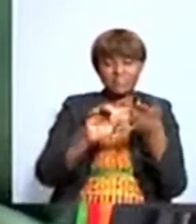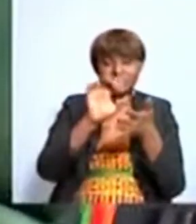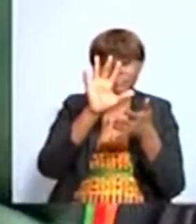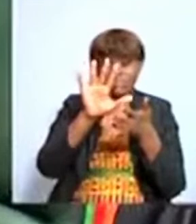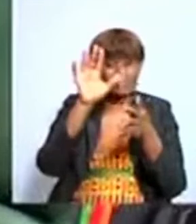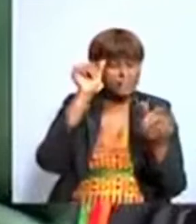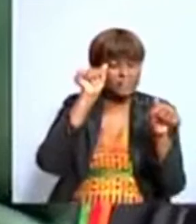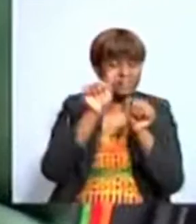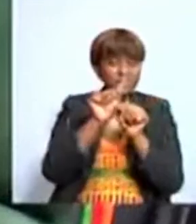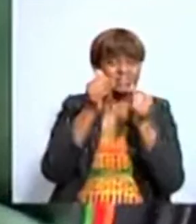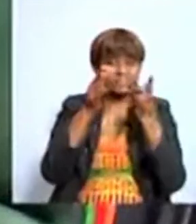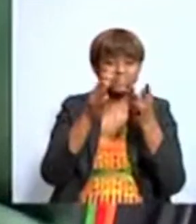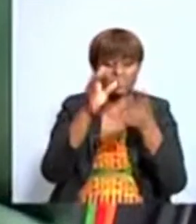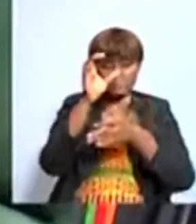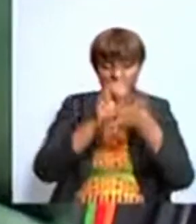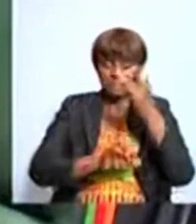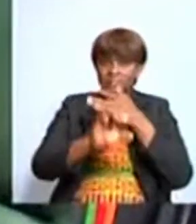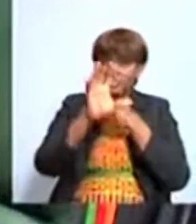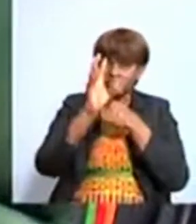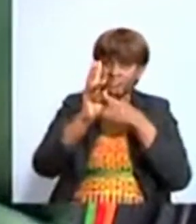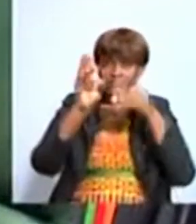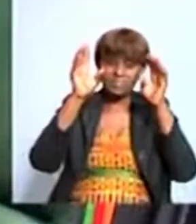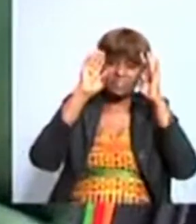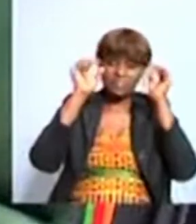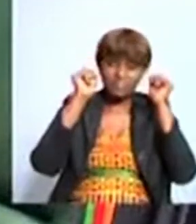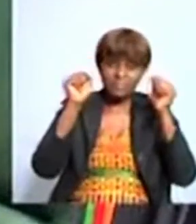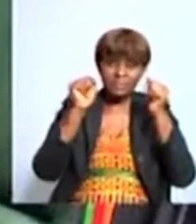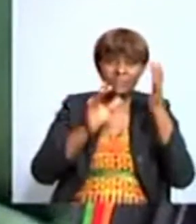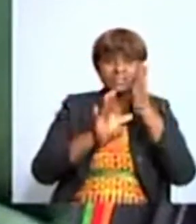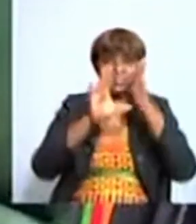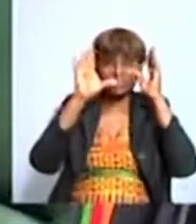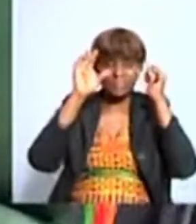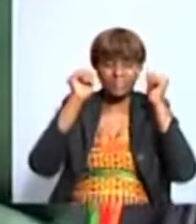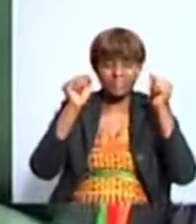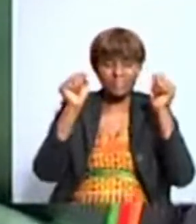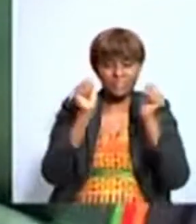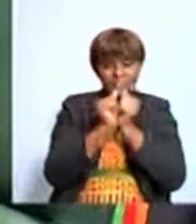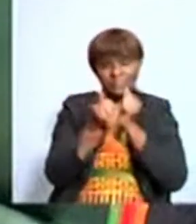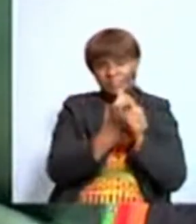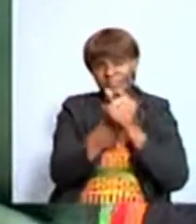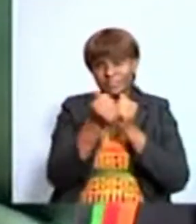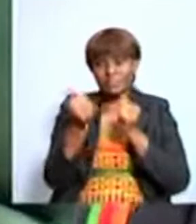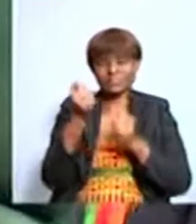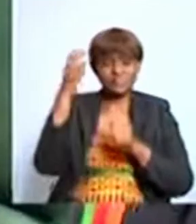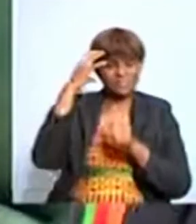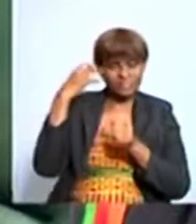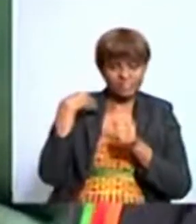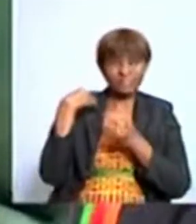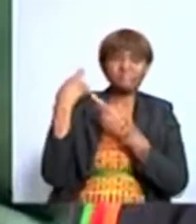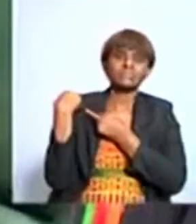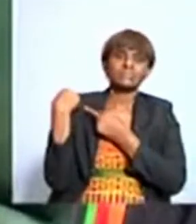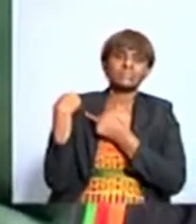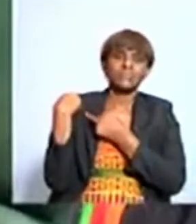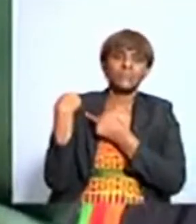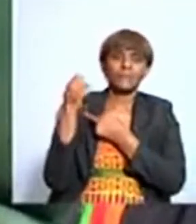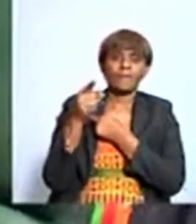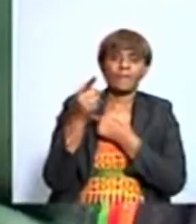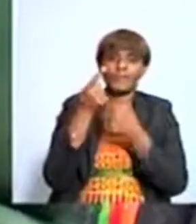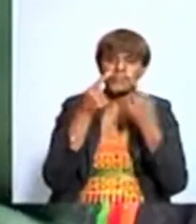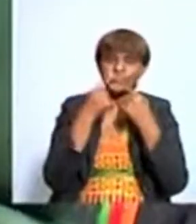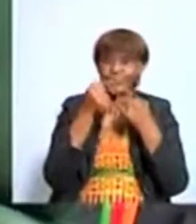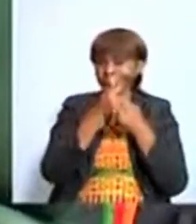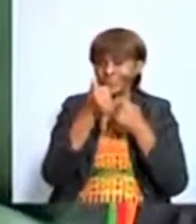is agreed to. Clause 6, President, Vice President, and other office bearers. Any debate,